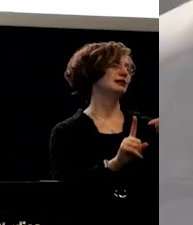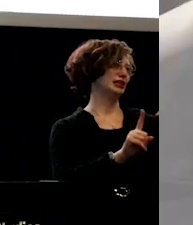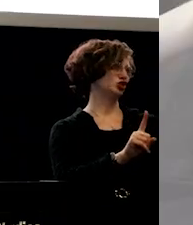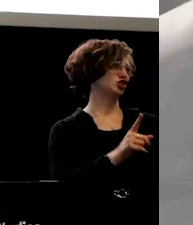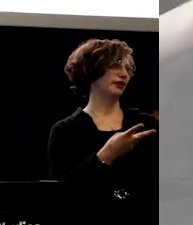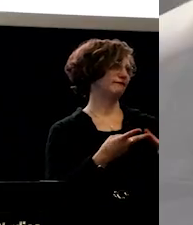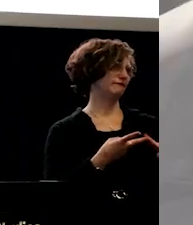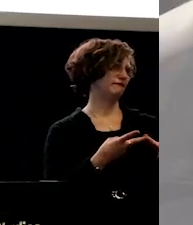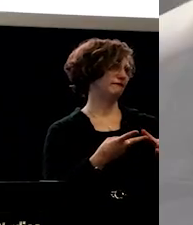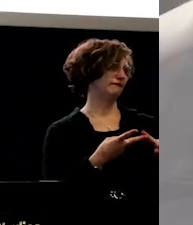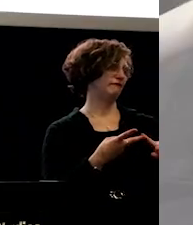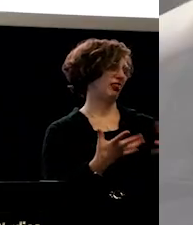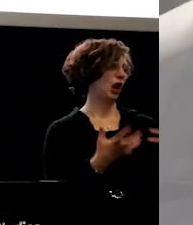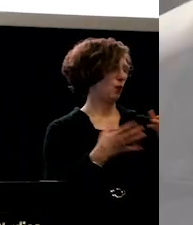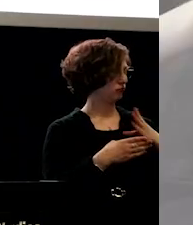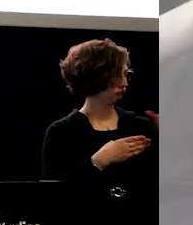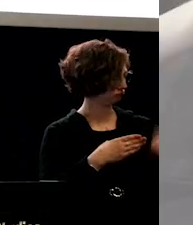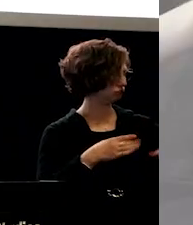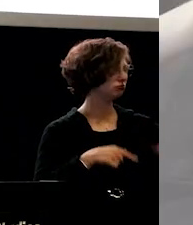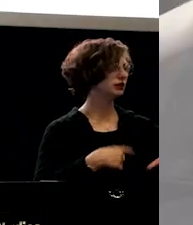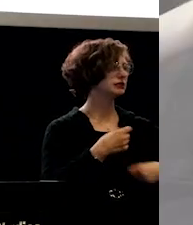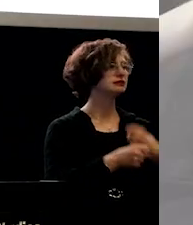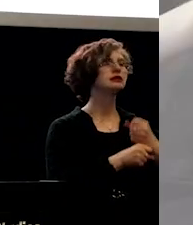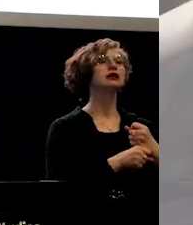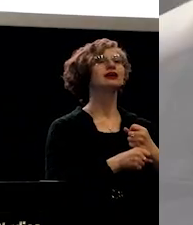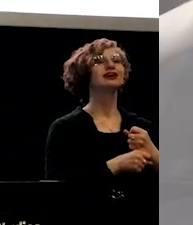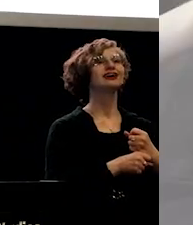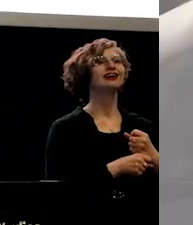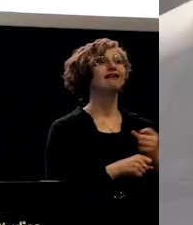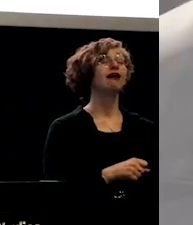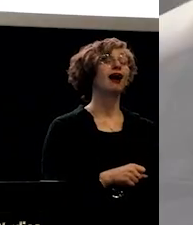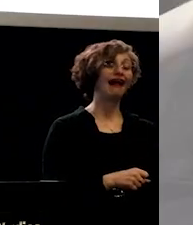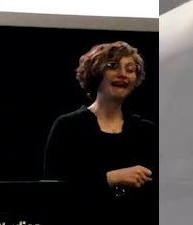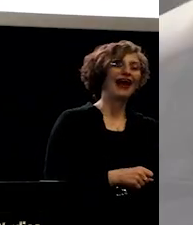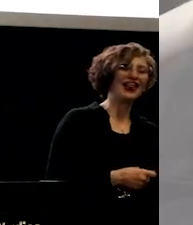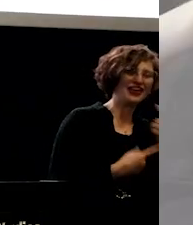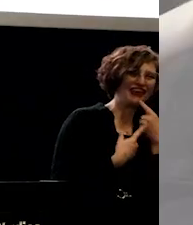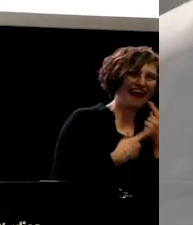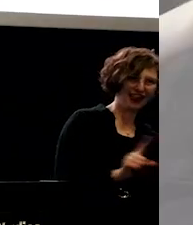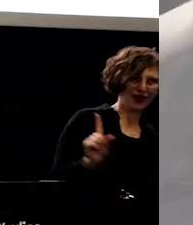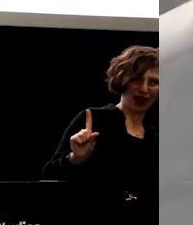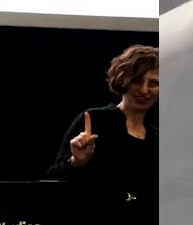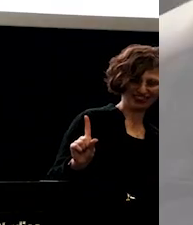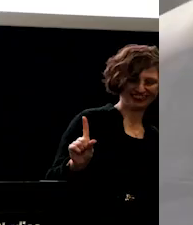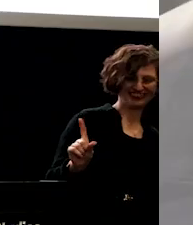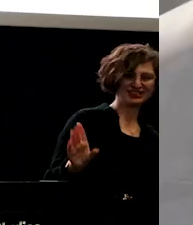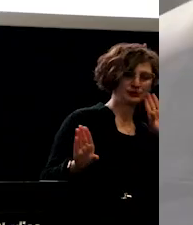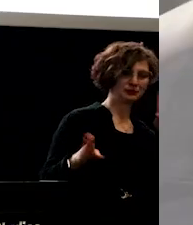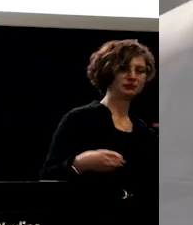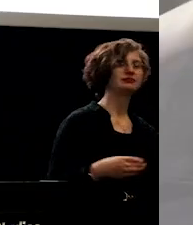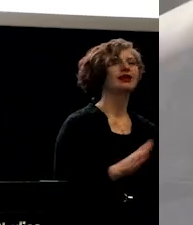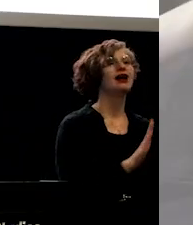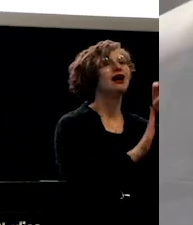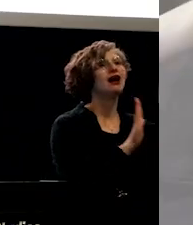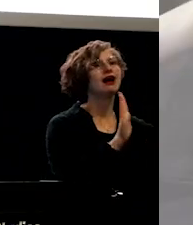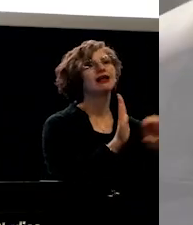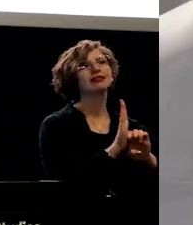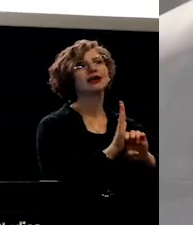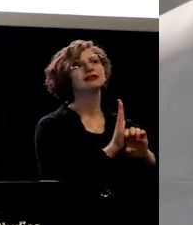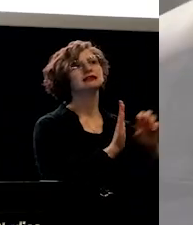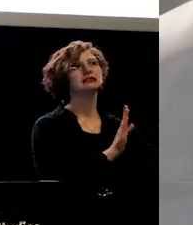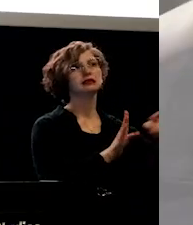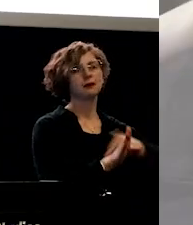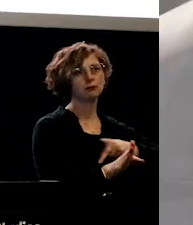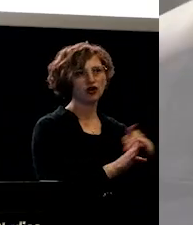I really want to finish this year is another declaration. And this one focuses on ethics and